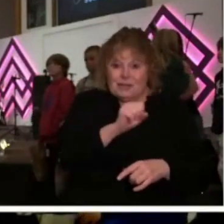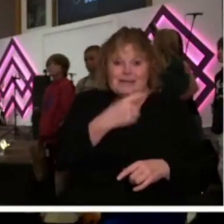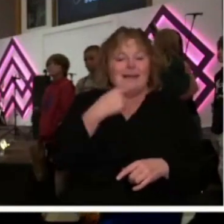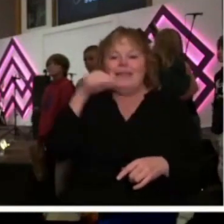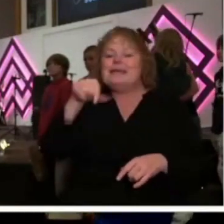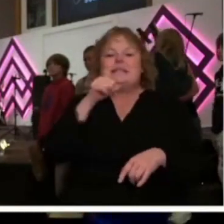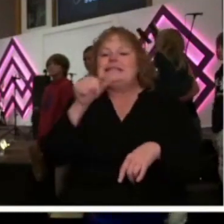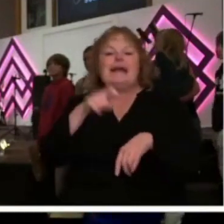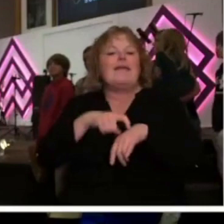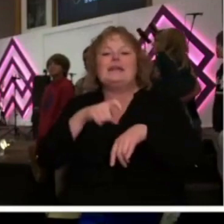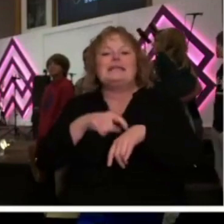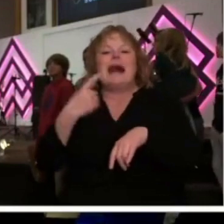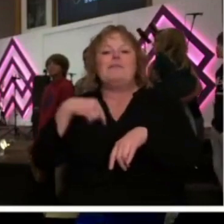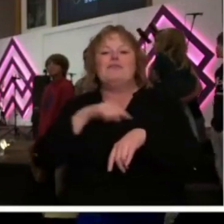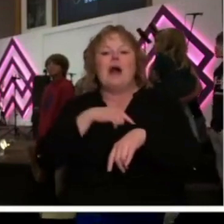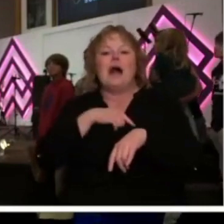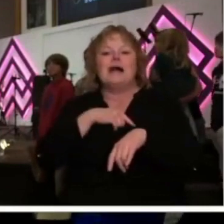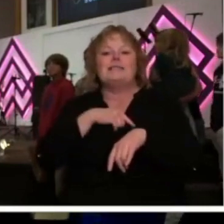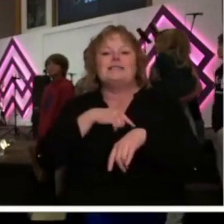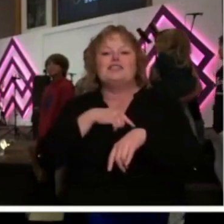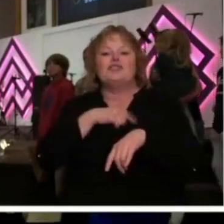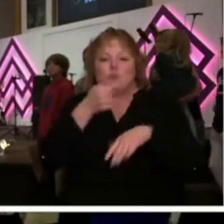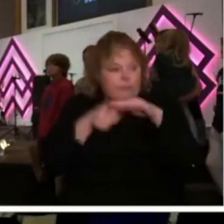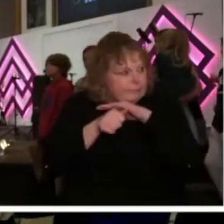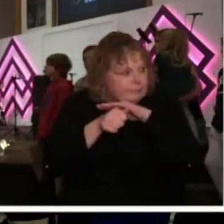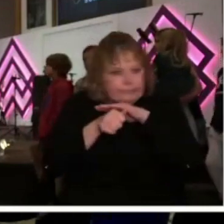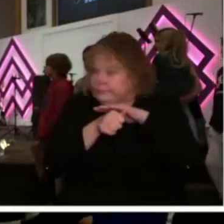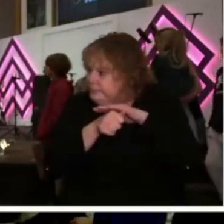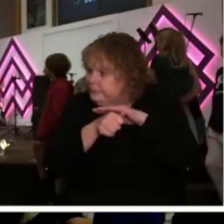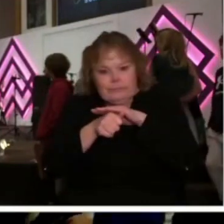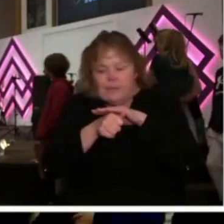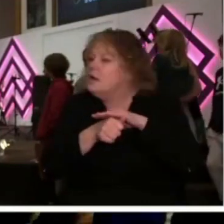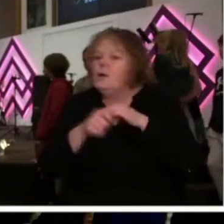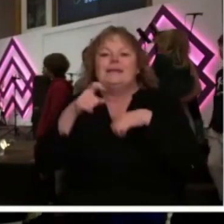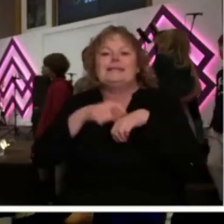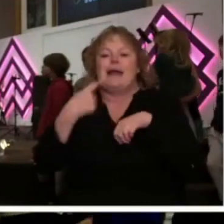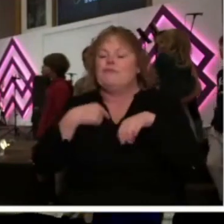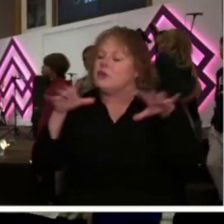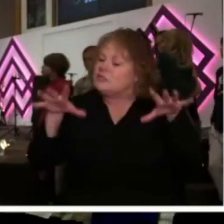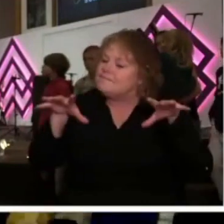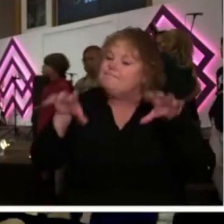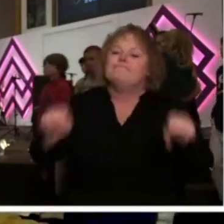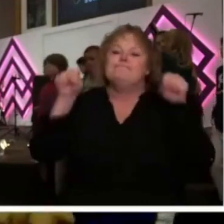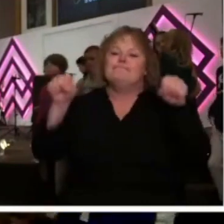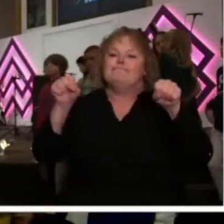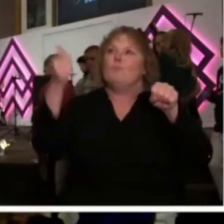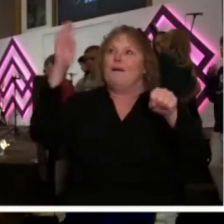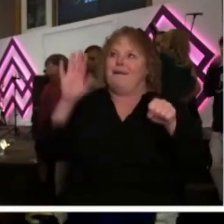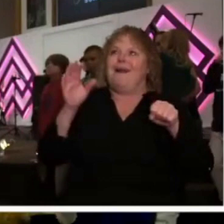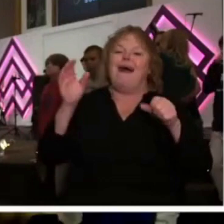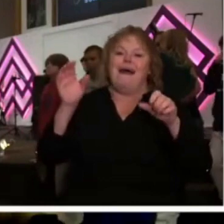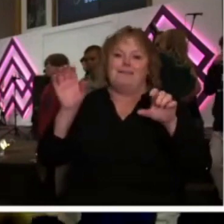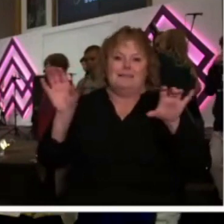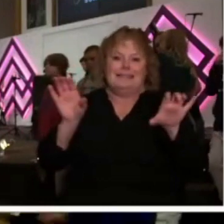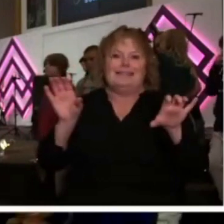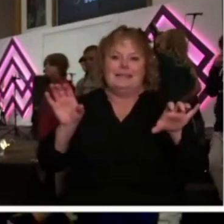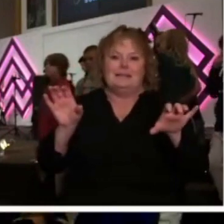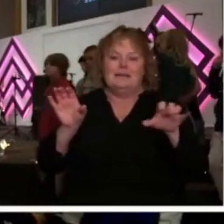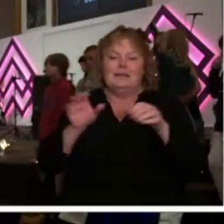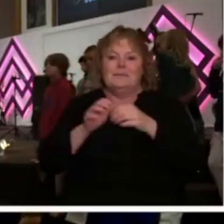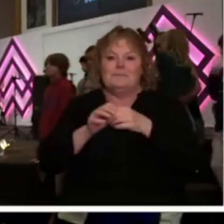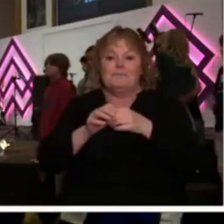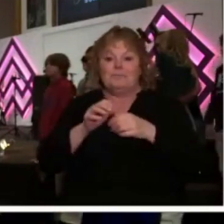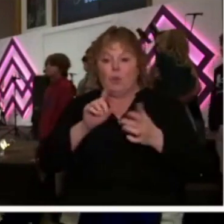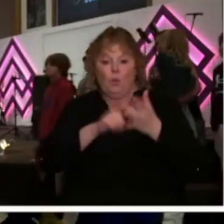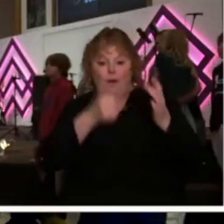time for Grace Assembly to take cover. This is the time to take ground. What God told Joshua is the same thing that he is